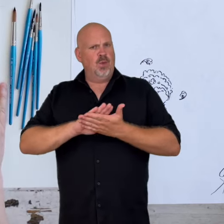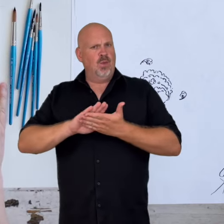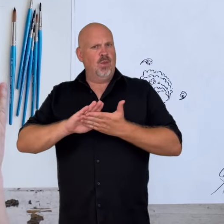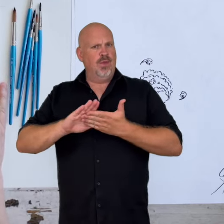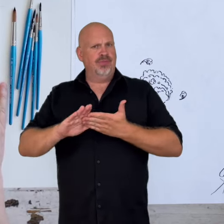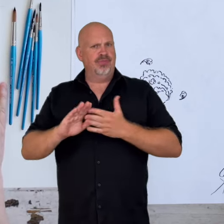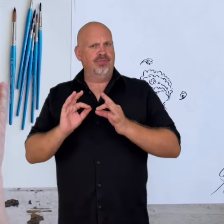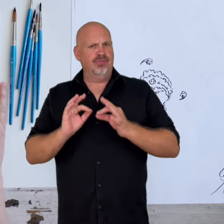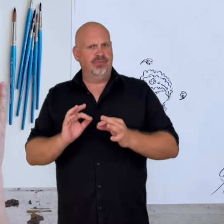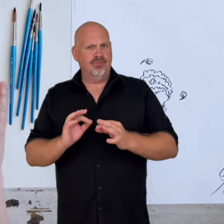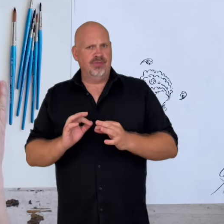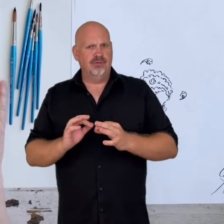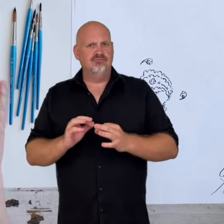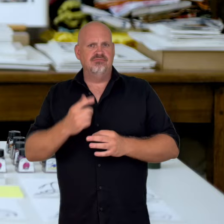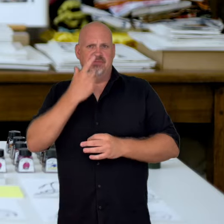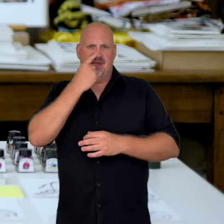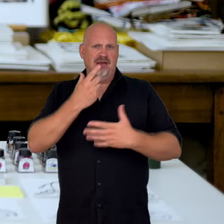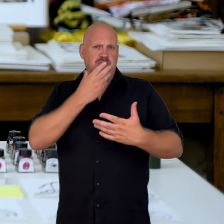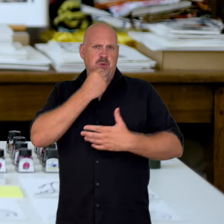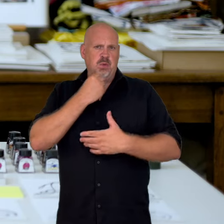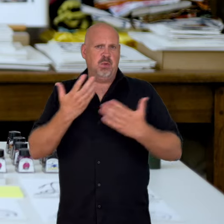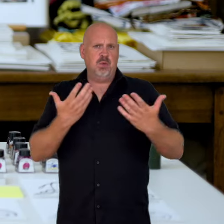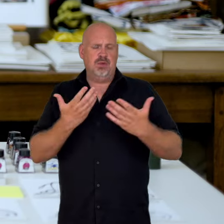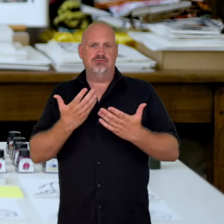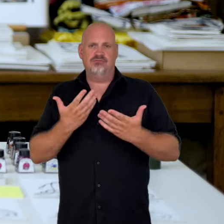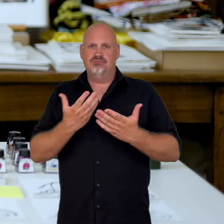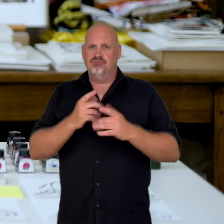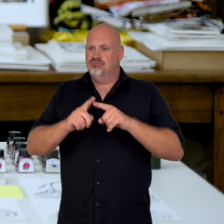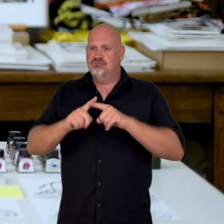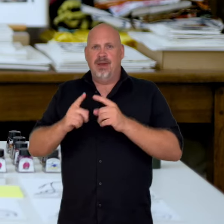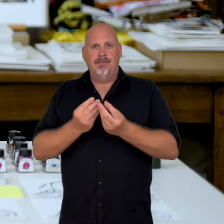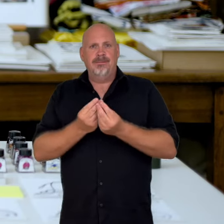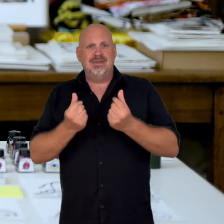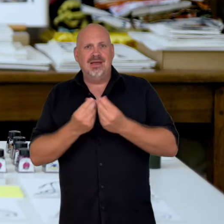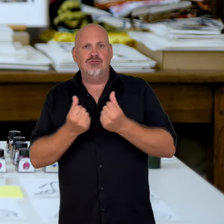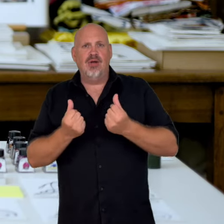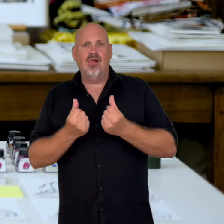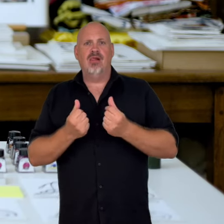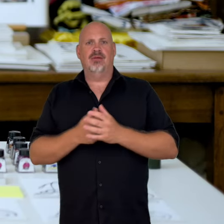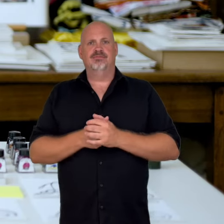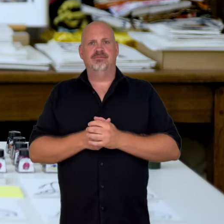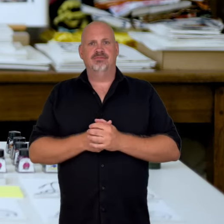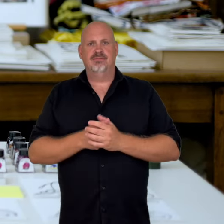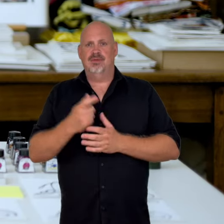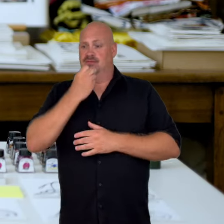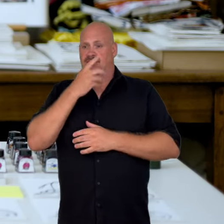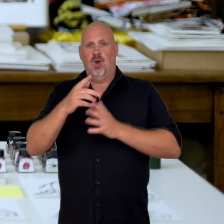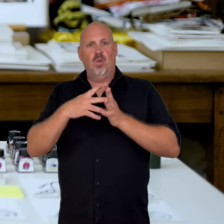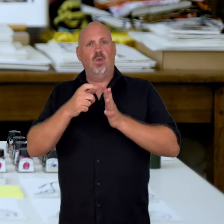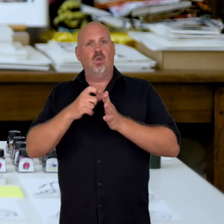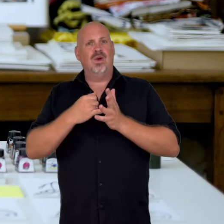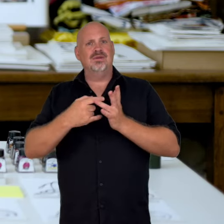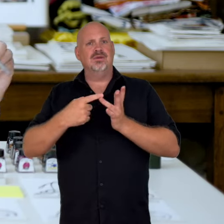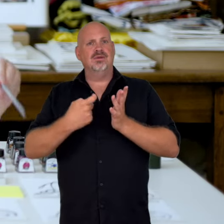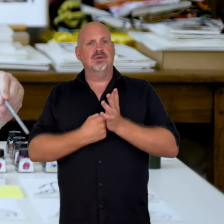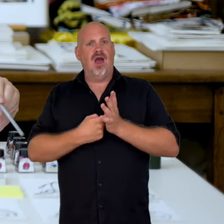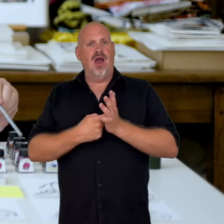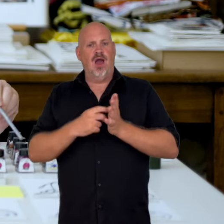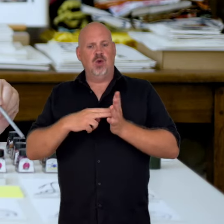pad, which is a smooth cartridge. You can, of course, use whatever you have, which is the same across all of the materials.